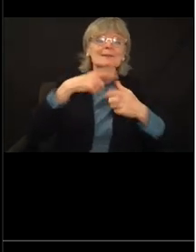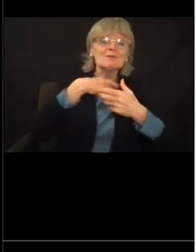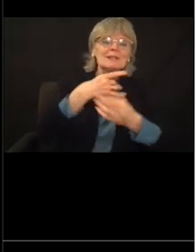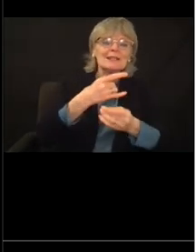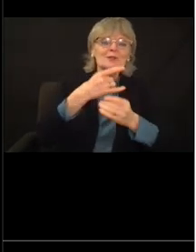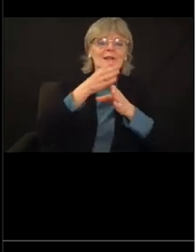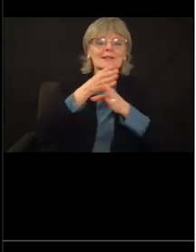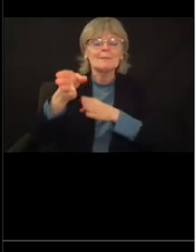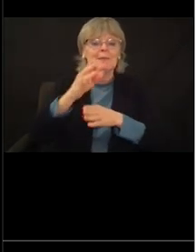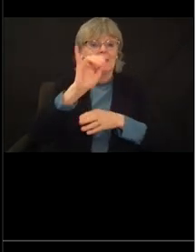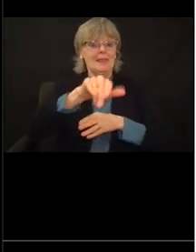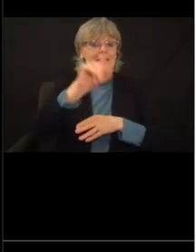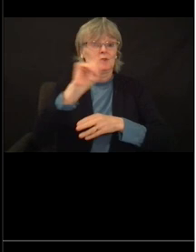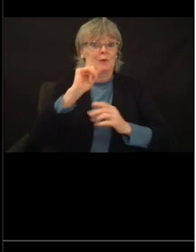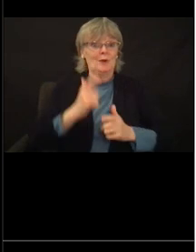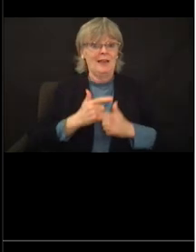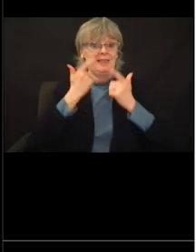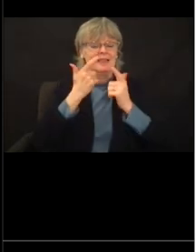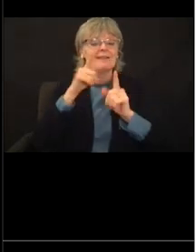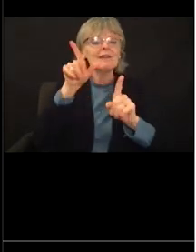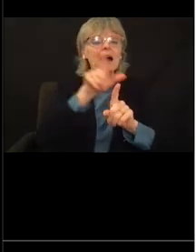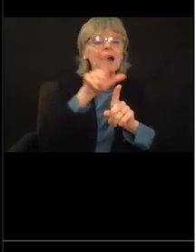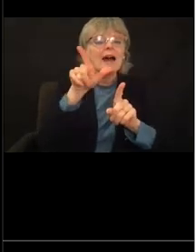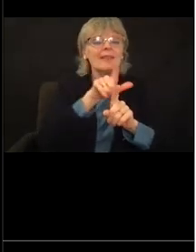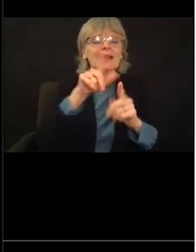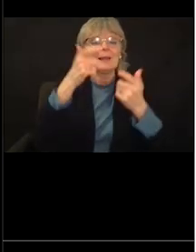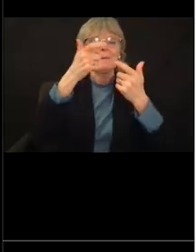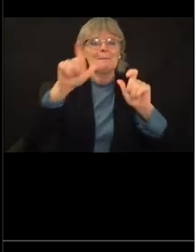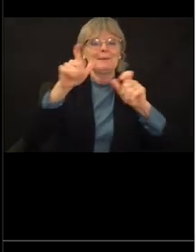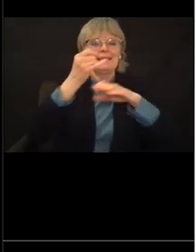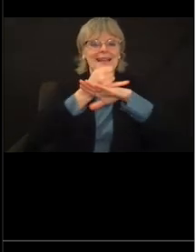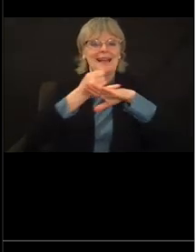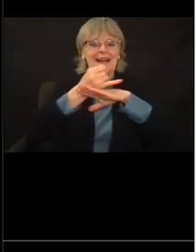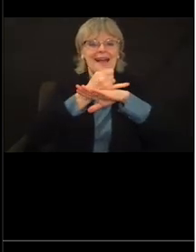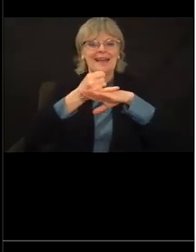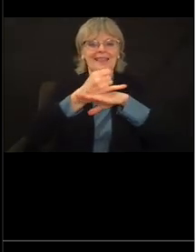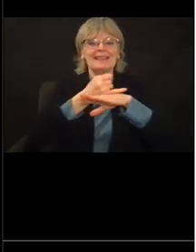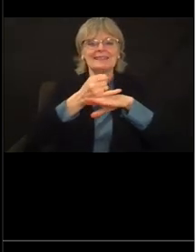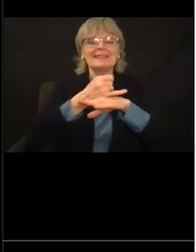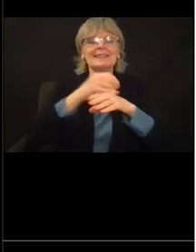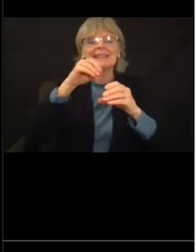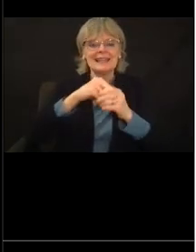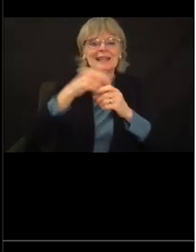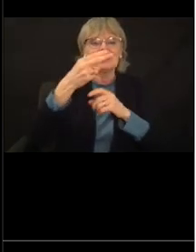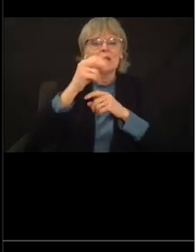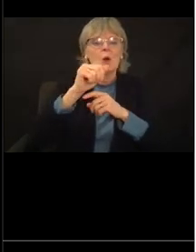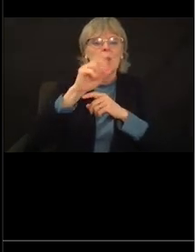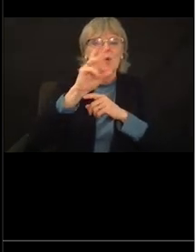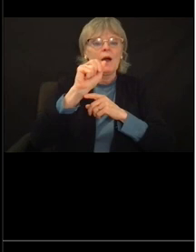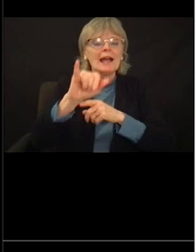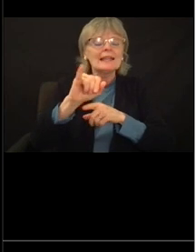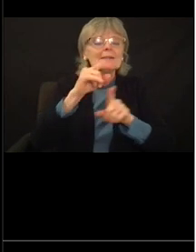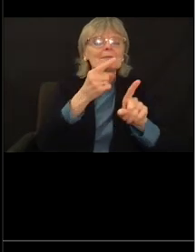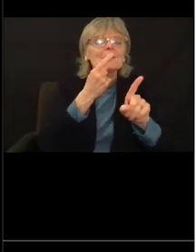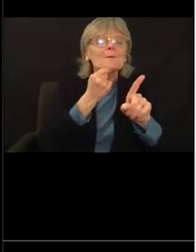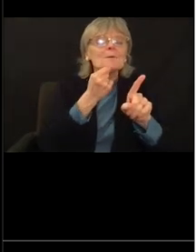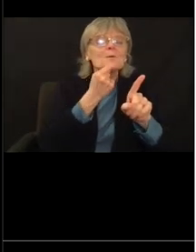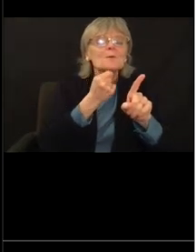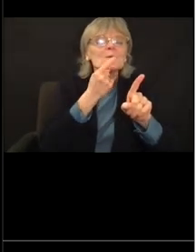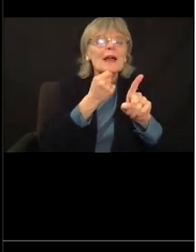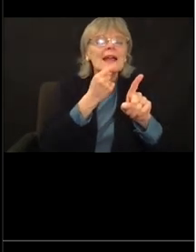is where I actually live. So on the left here, this is the Big Island. The Big Island is in the state of Hawaii. And right where that little pin drop